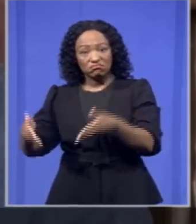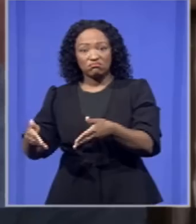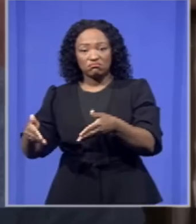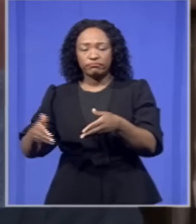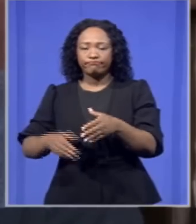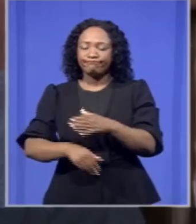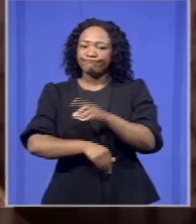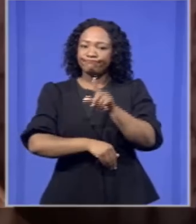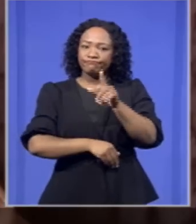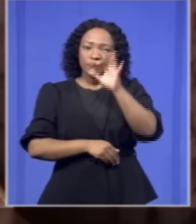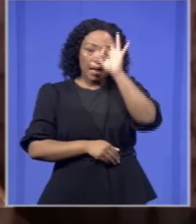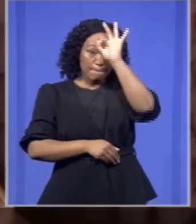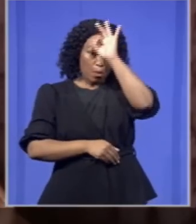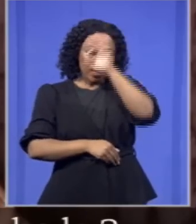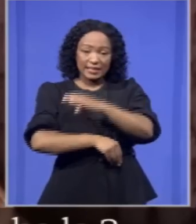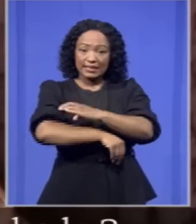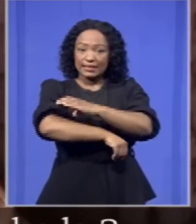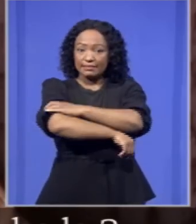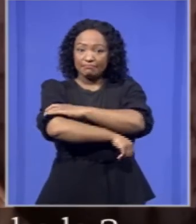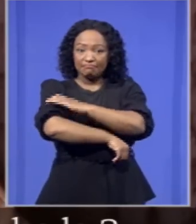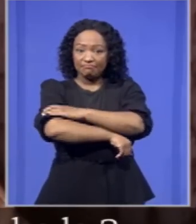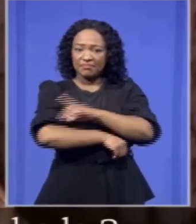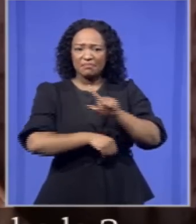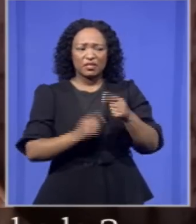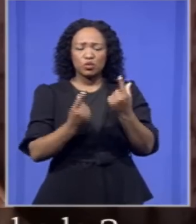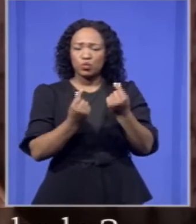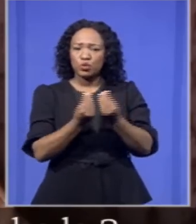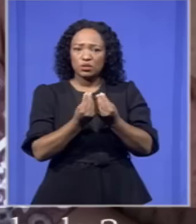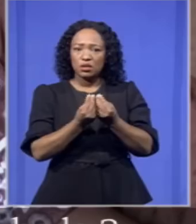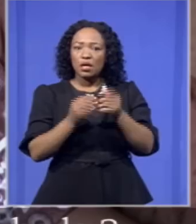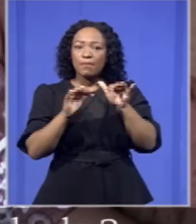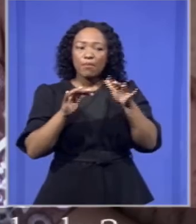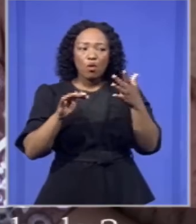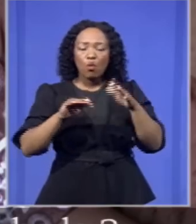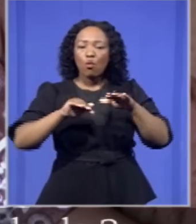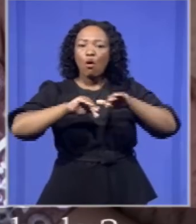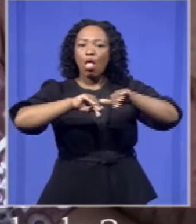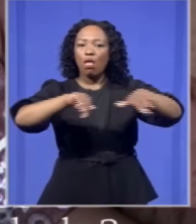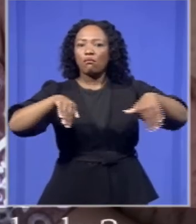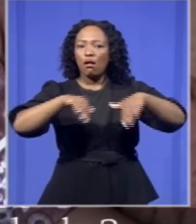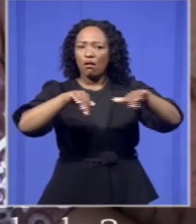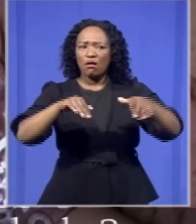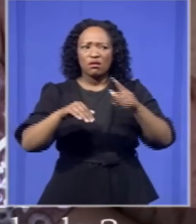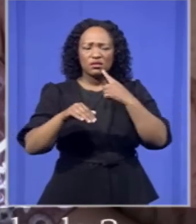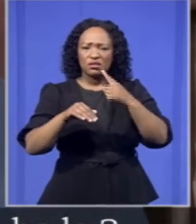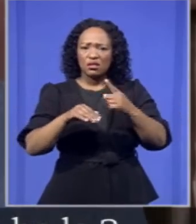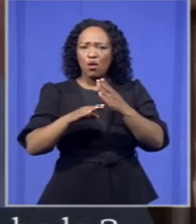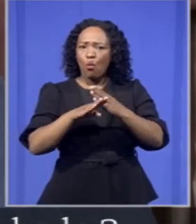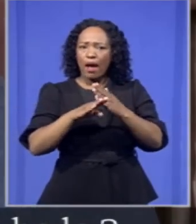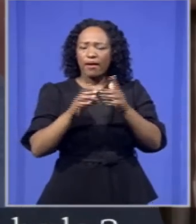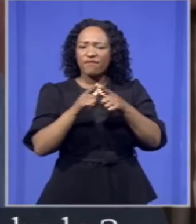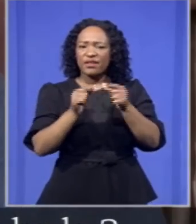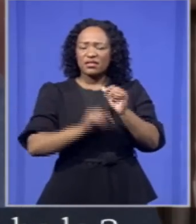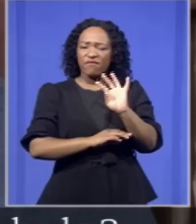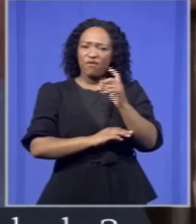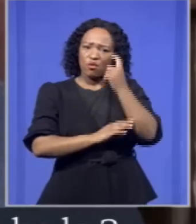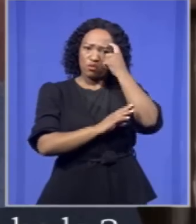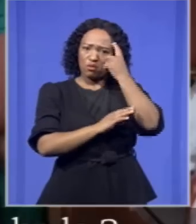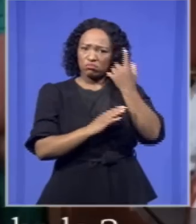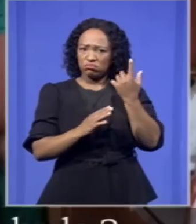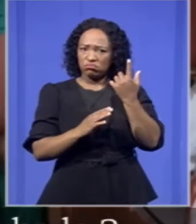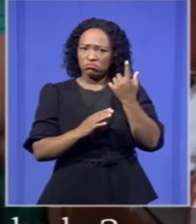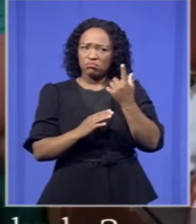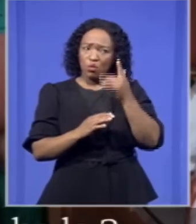be something in ngore state sa yetsa o captain le batho bane ba di divers ha o ba chaisa ka 4 mesebetsing ya government ona le di